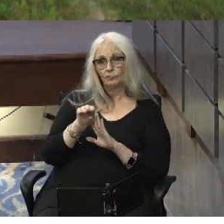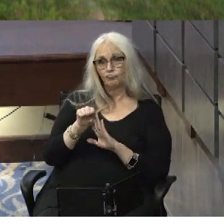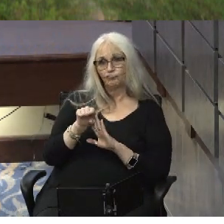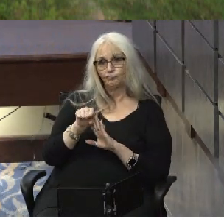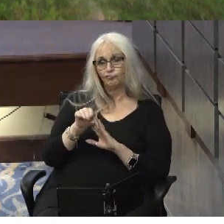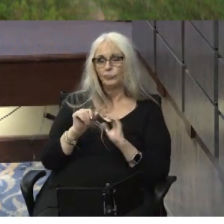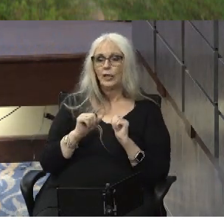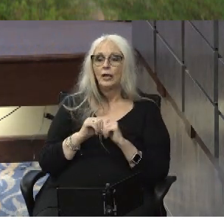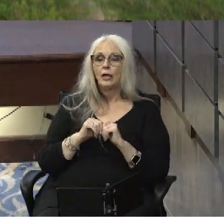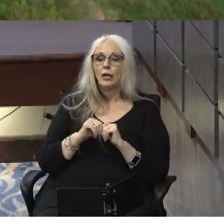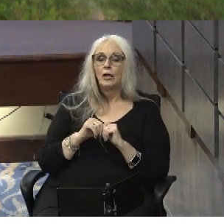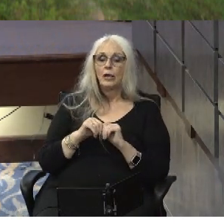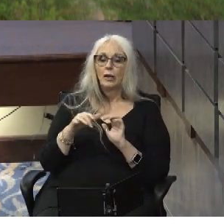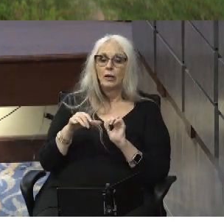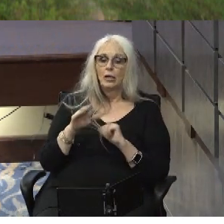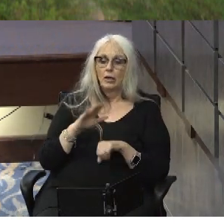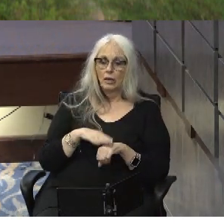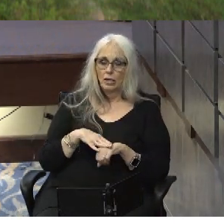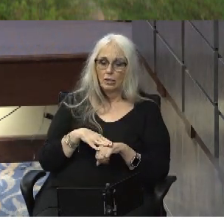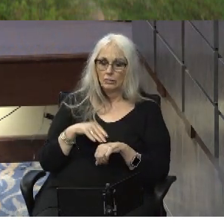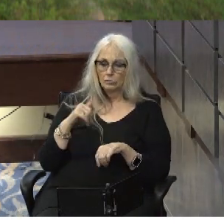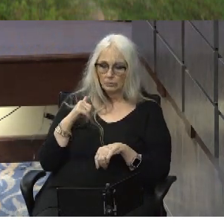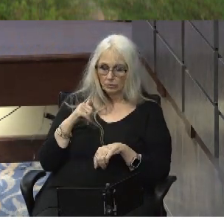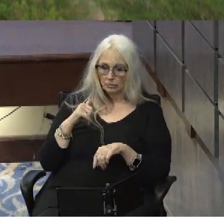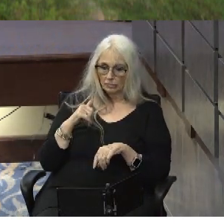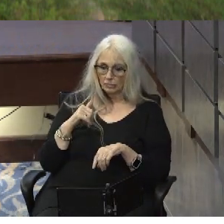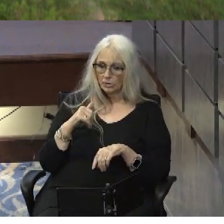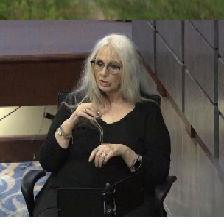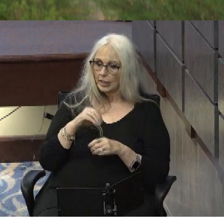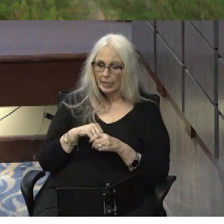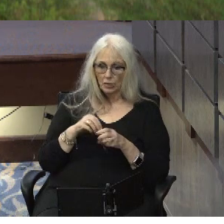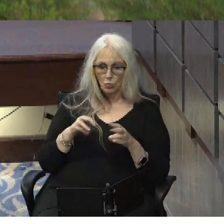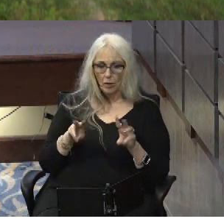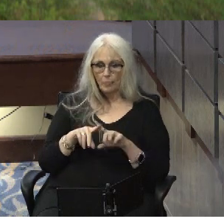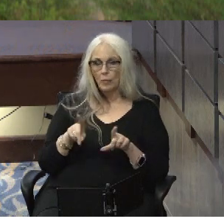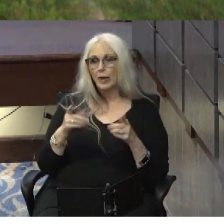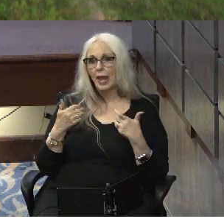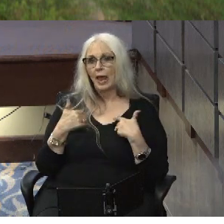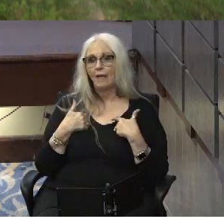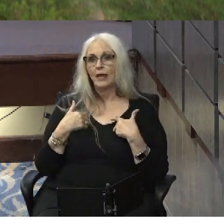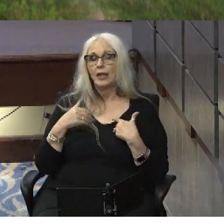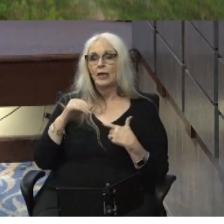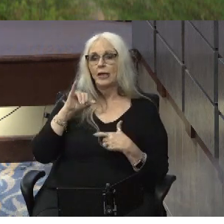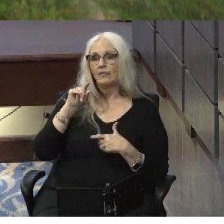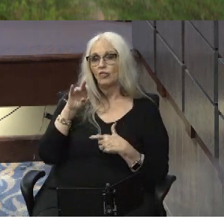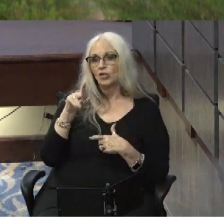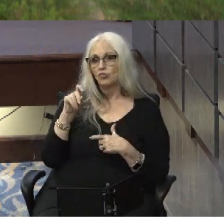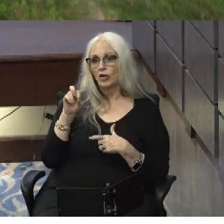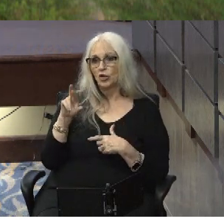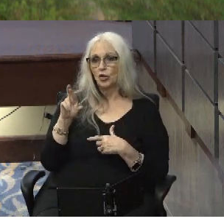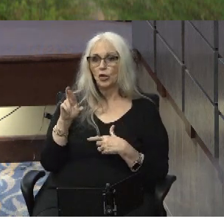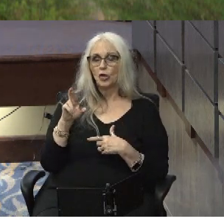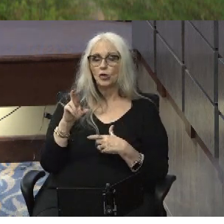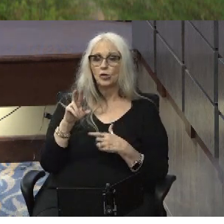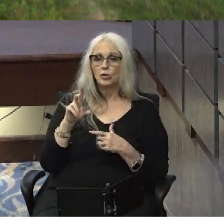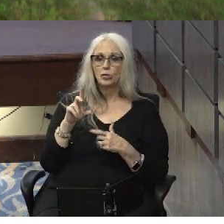maybe decouple that video project, not get in the way of it, make sure we've got the infrastructure in place to pull the trigger on that as soon